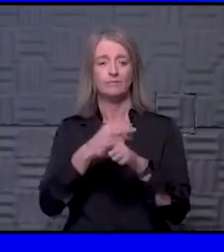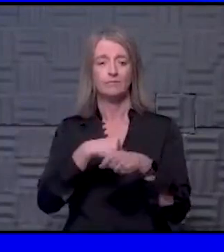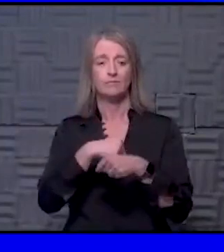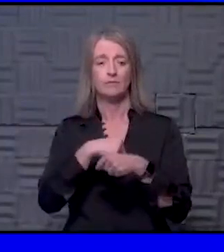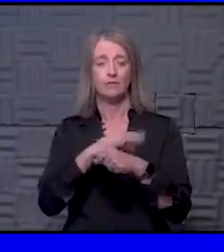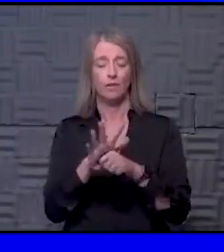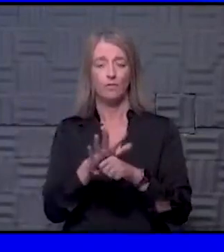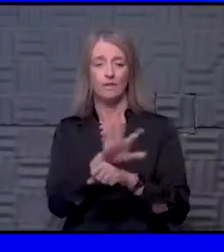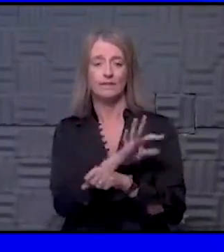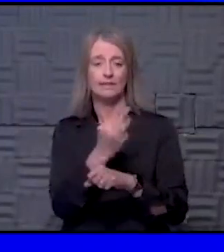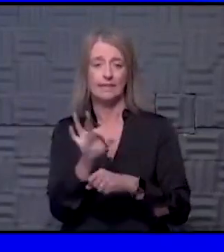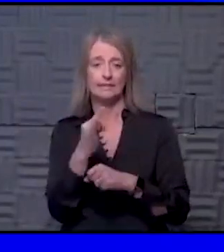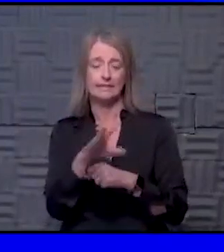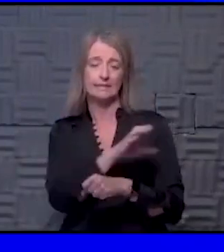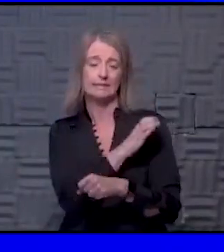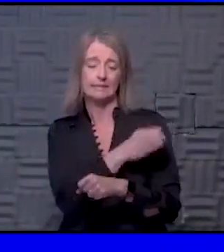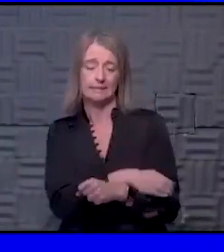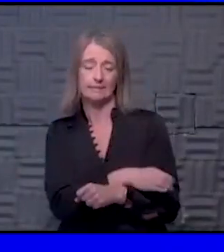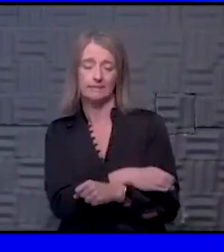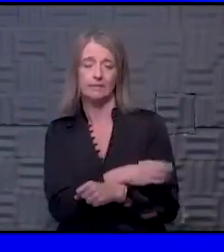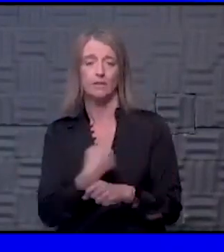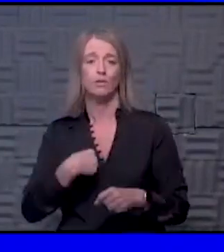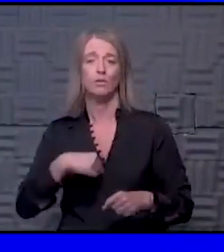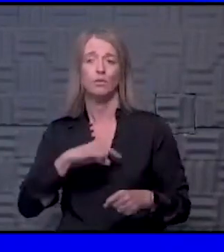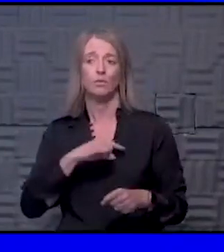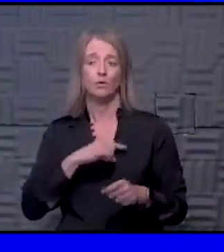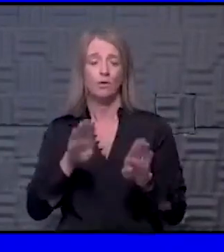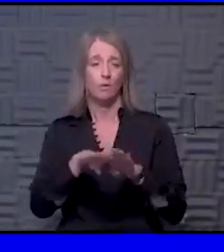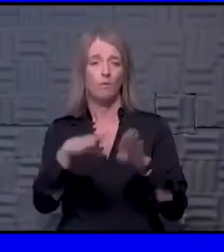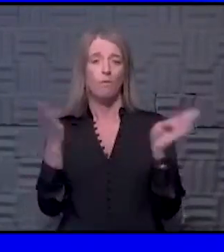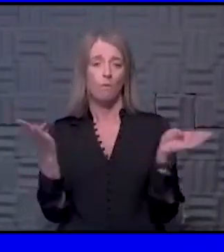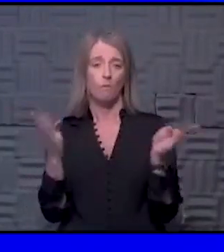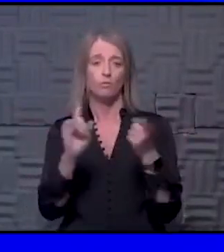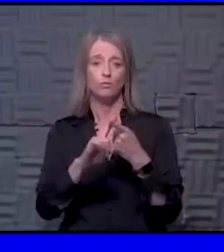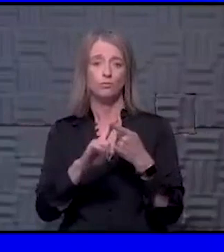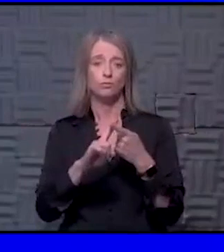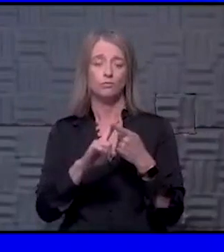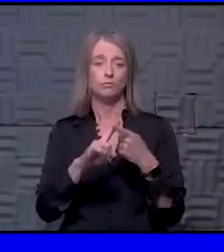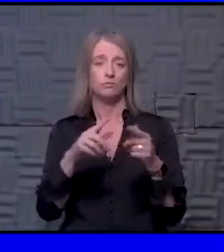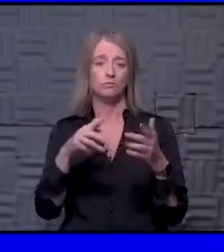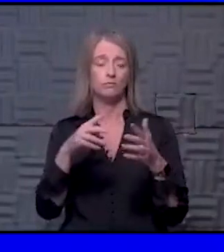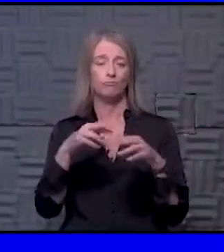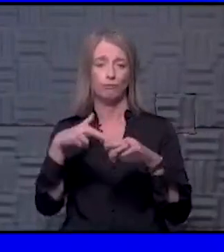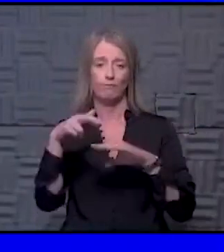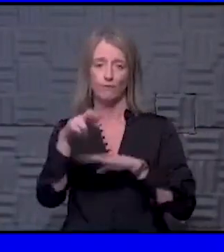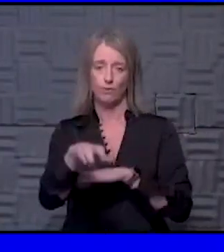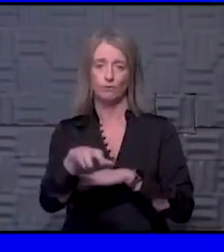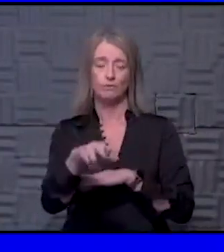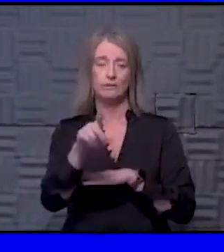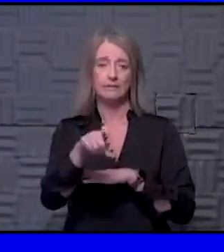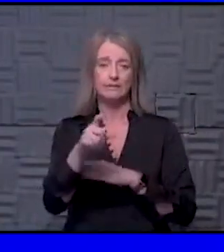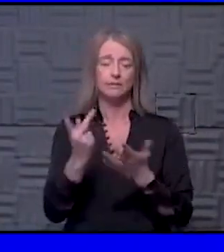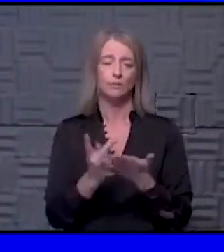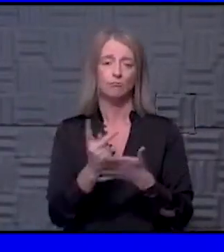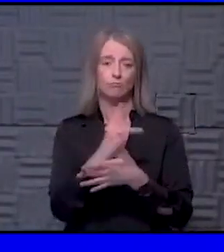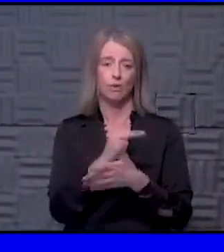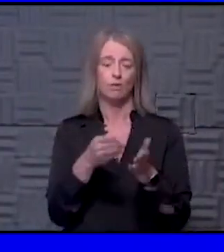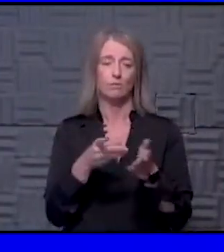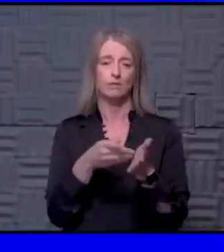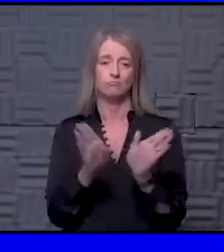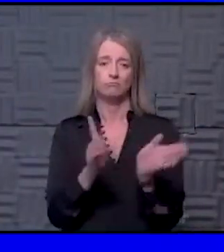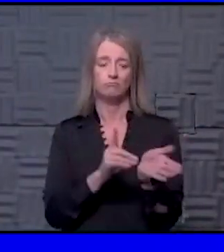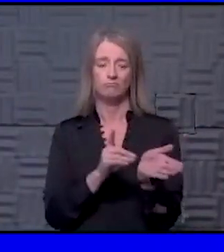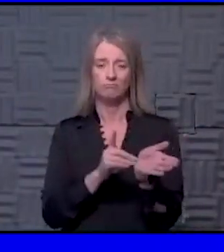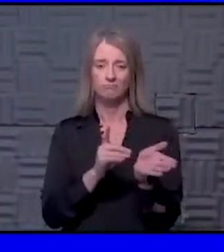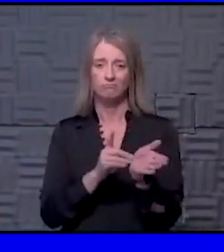haulers clinic or post-acute clinic. We are, I believe, open now to external referrals, and again, you need your primary physician